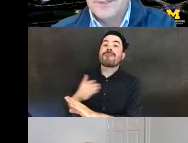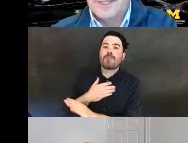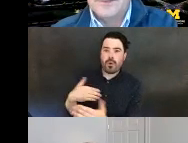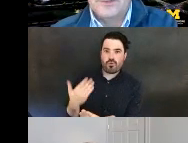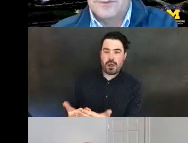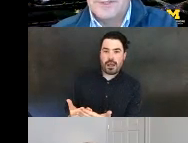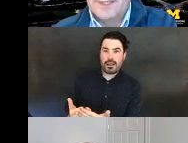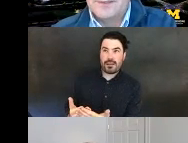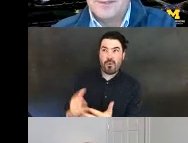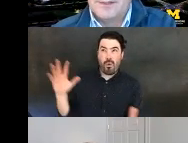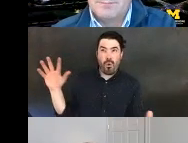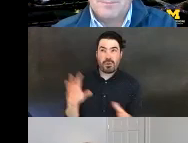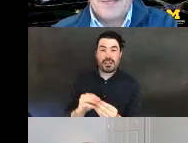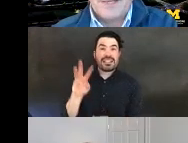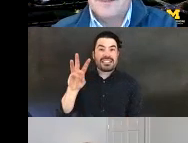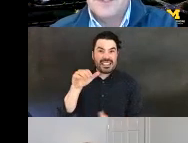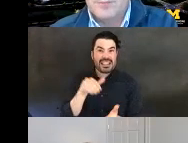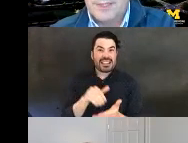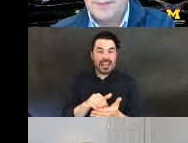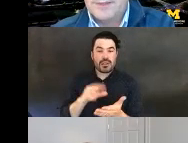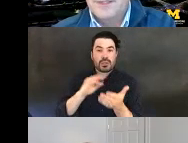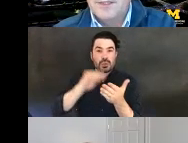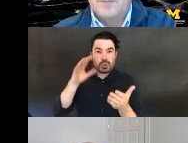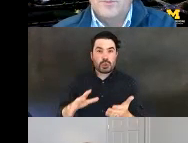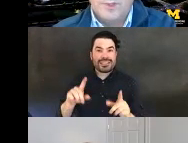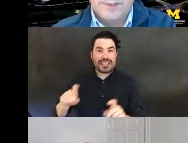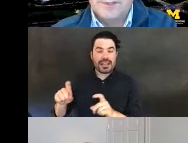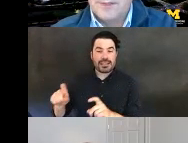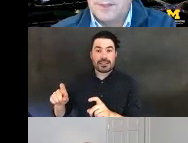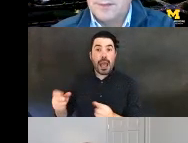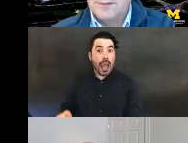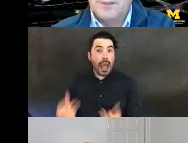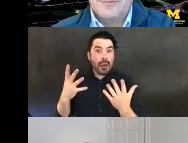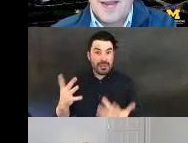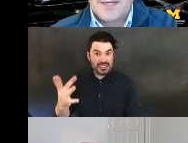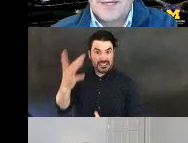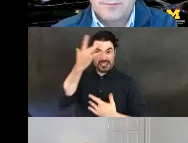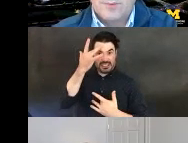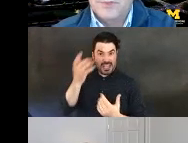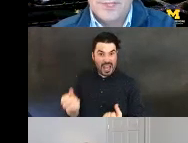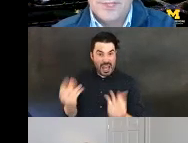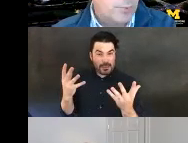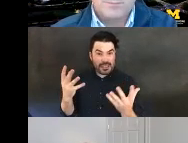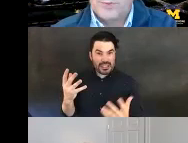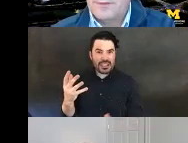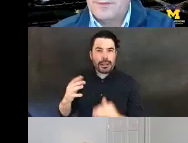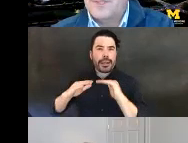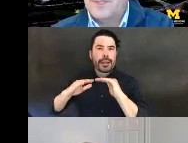Nearly 6,000 students tested, and the positivity rate was a fraction of 1%,